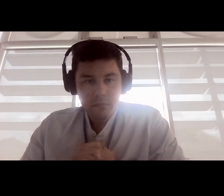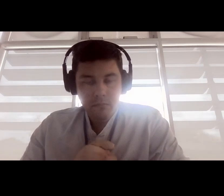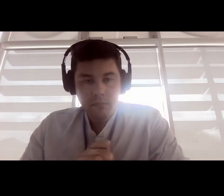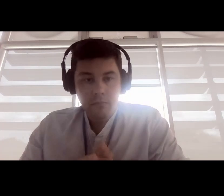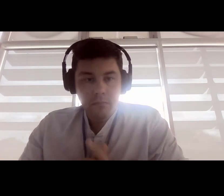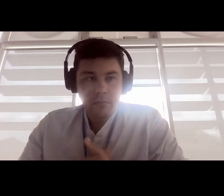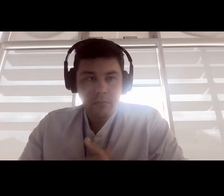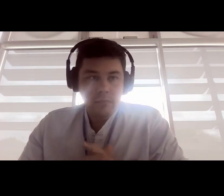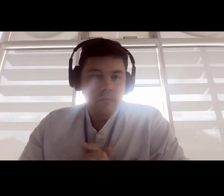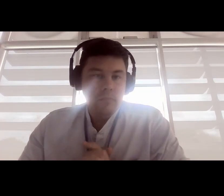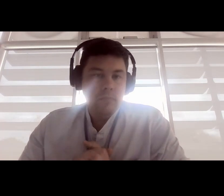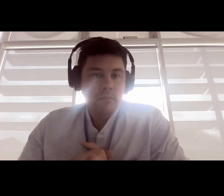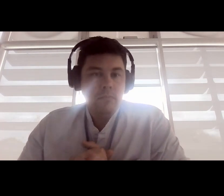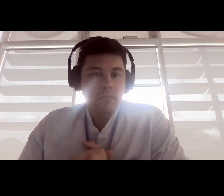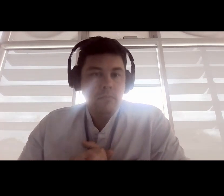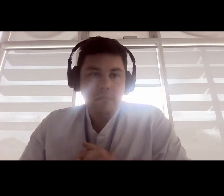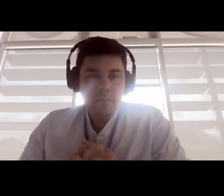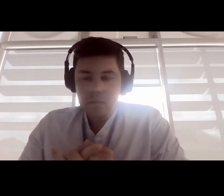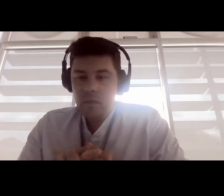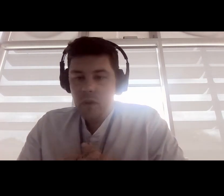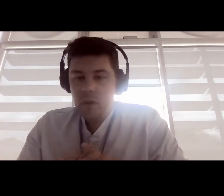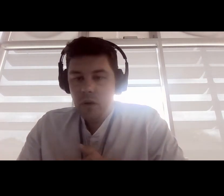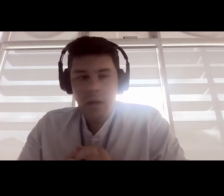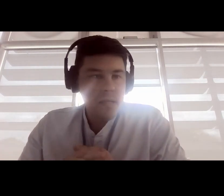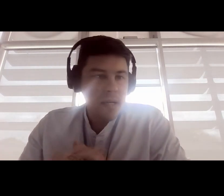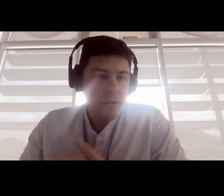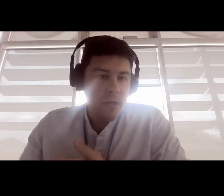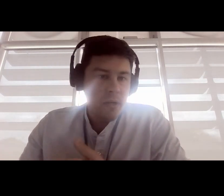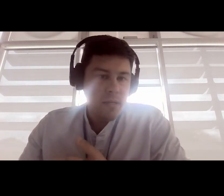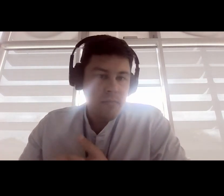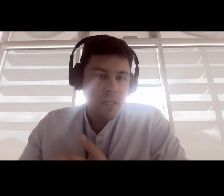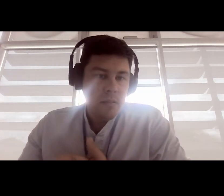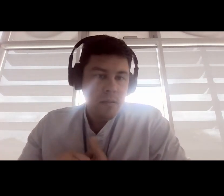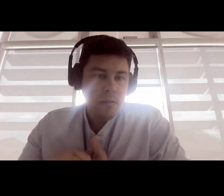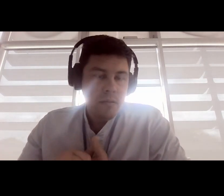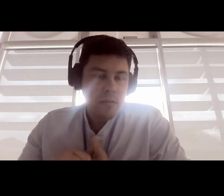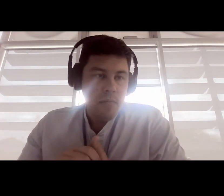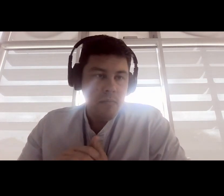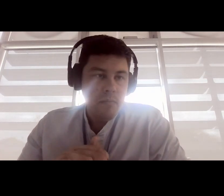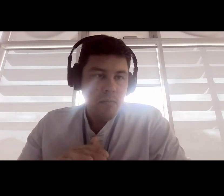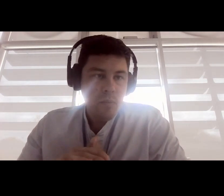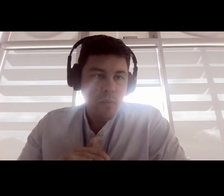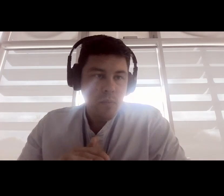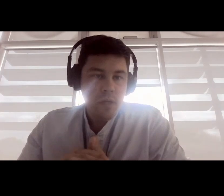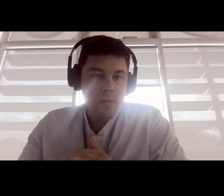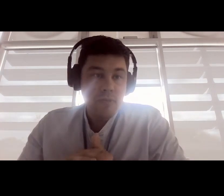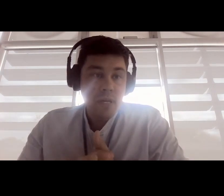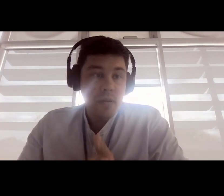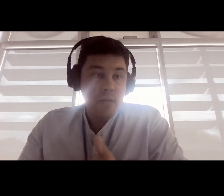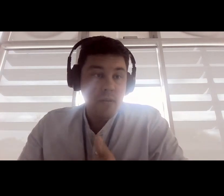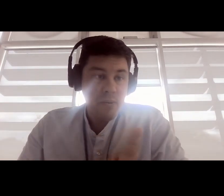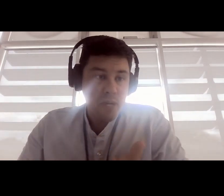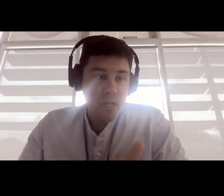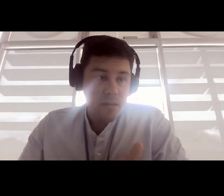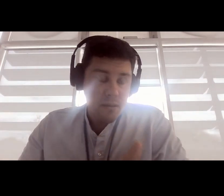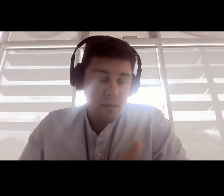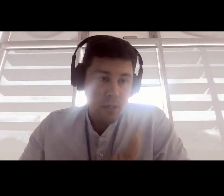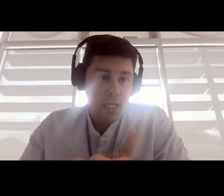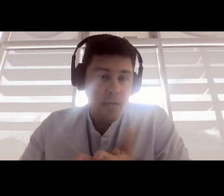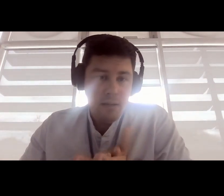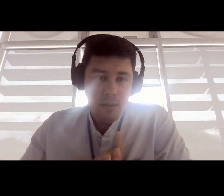long-term operating costs? I'll answer that quite simply. There's a return on investment